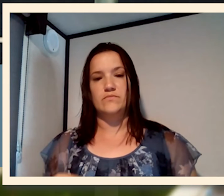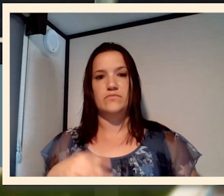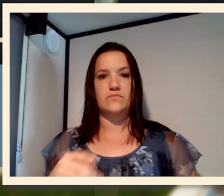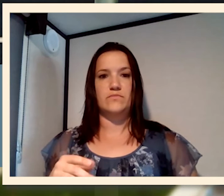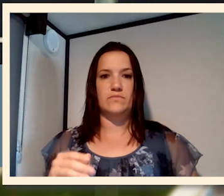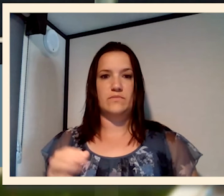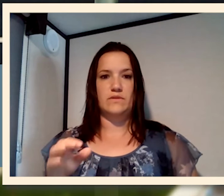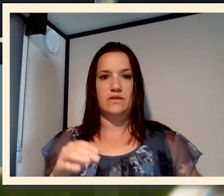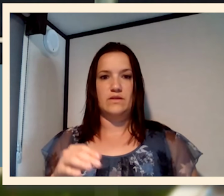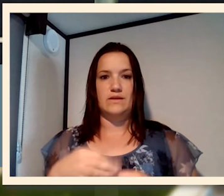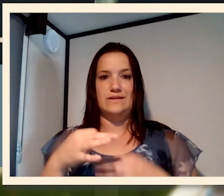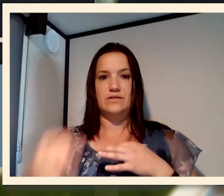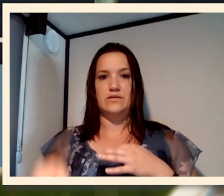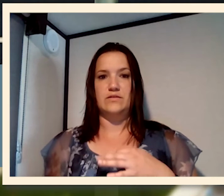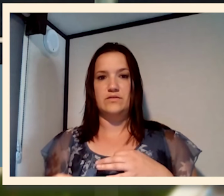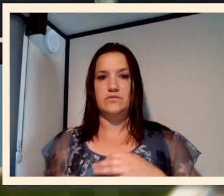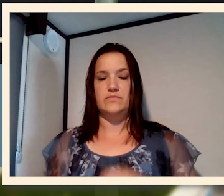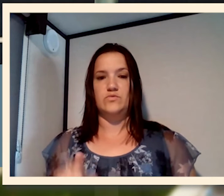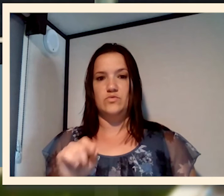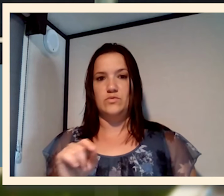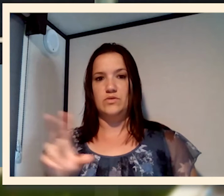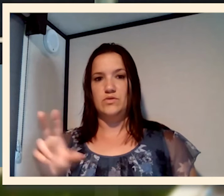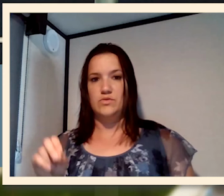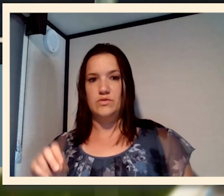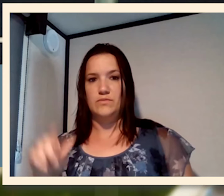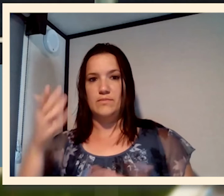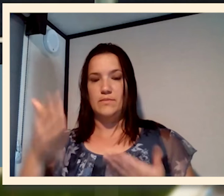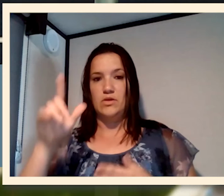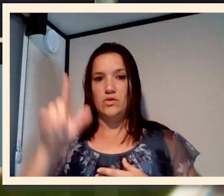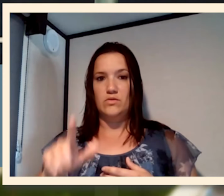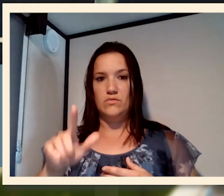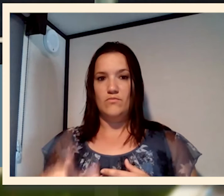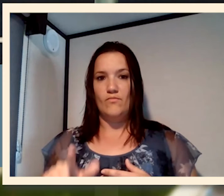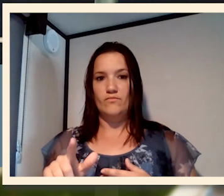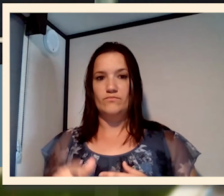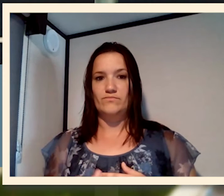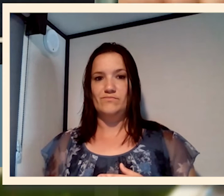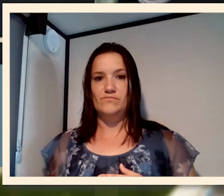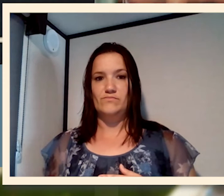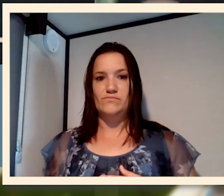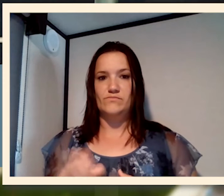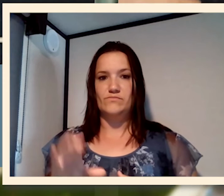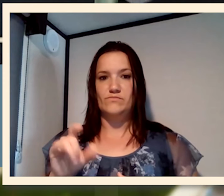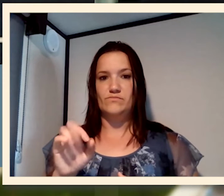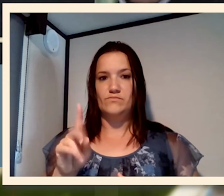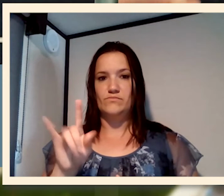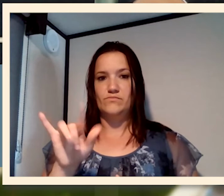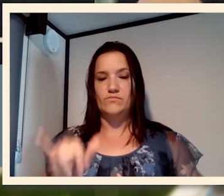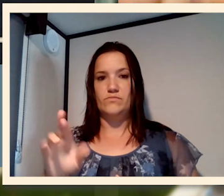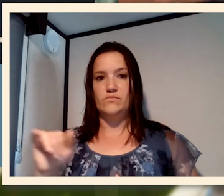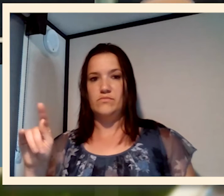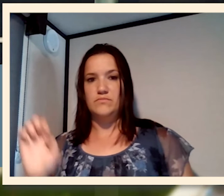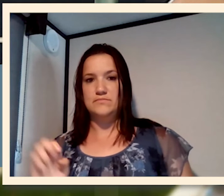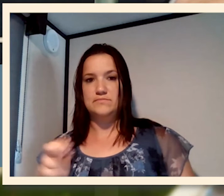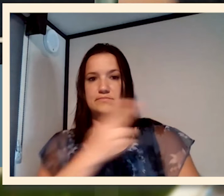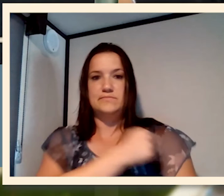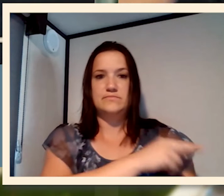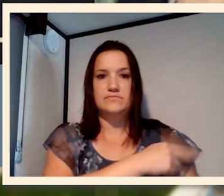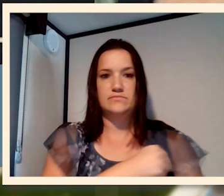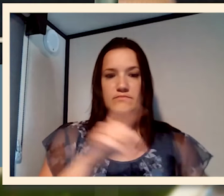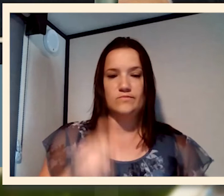and an extension of the deadline beyond 2030, and you know, maybe lowering the structural